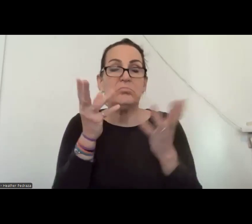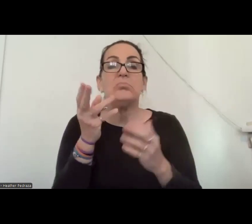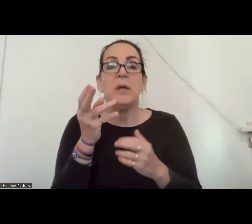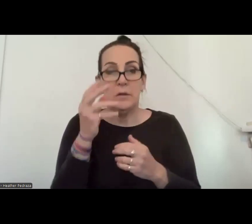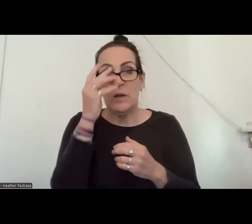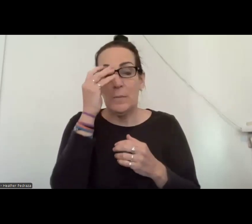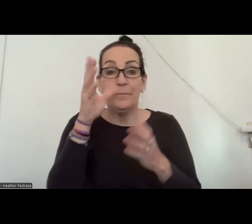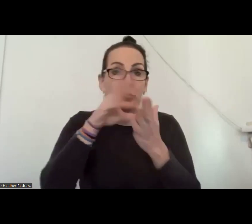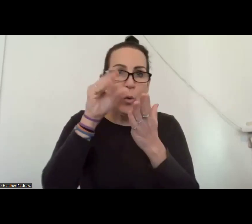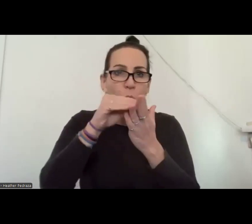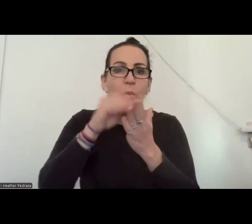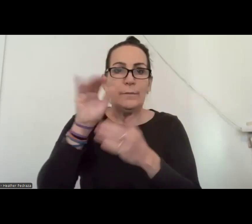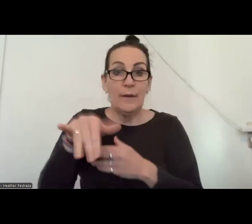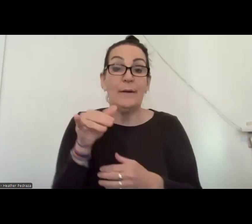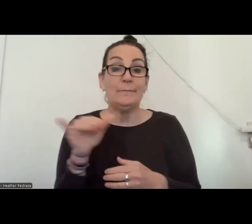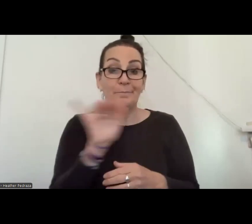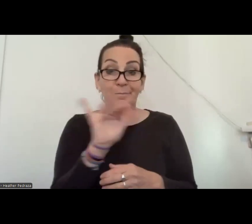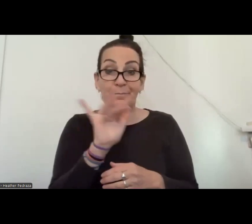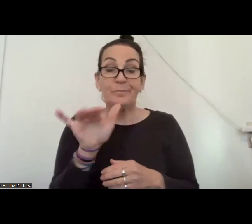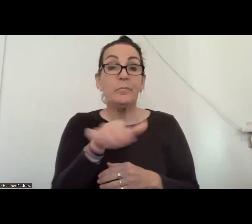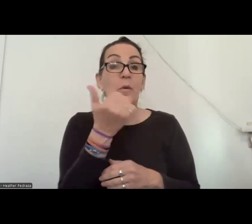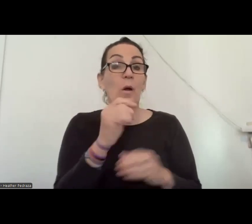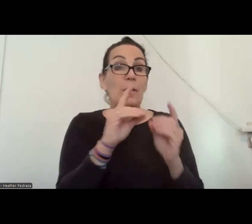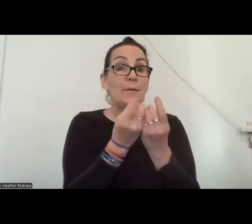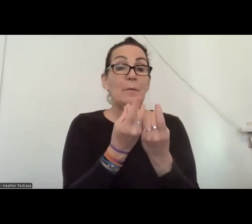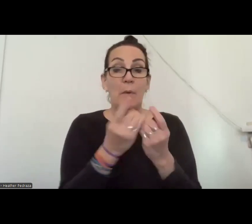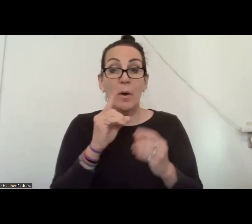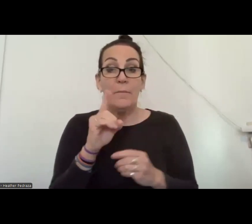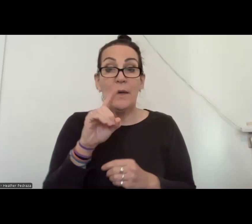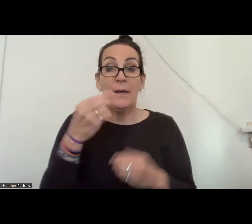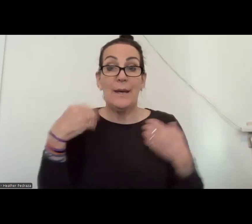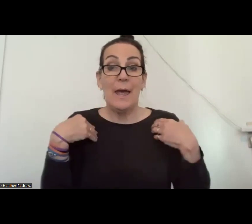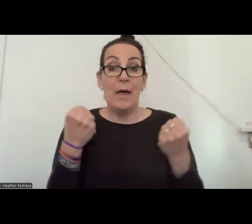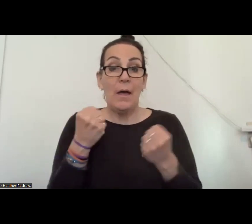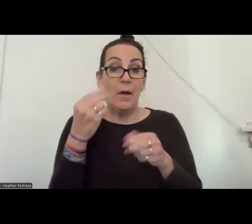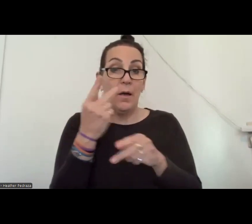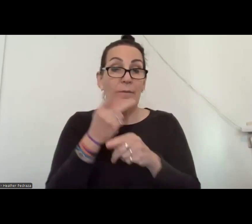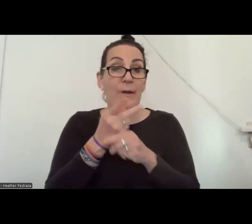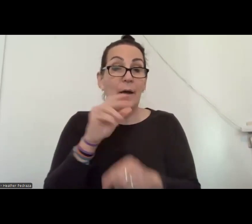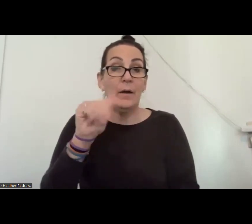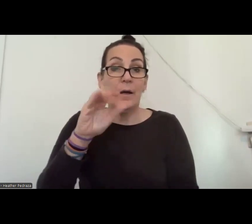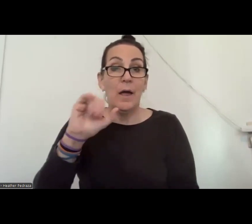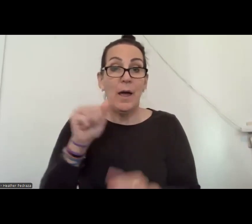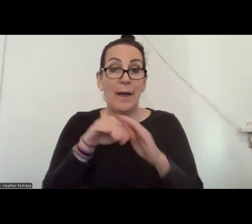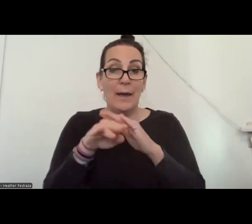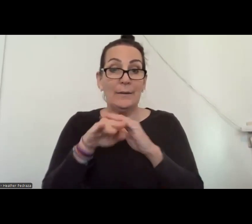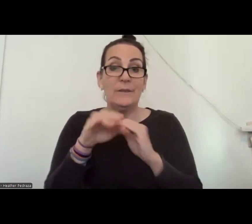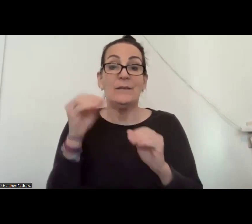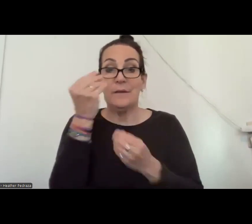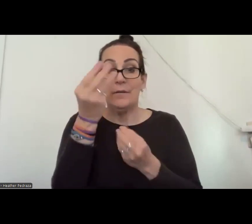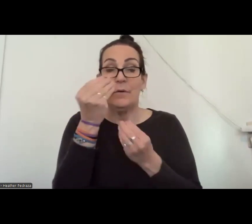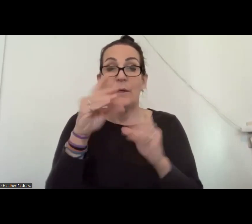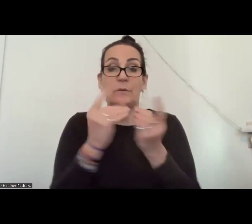sister department, the Healthcare Access and Information Department, HCI, is working on the behavioral health services